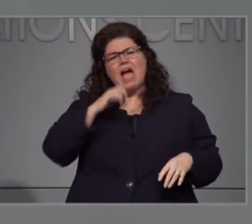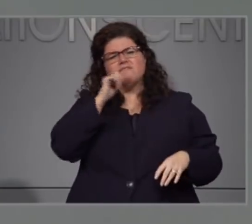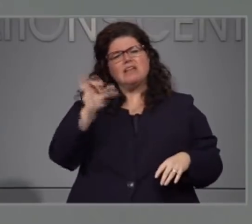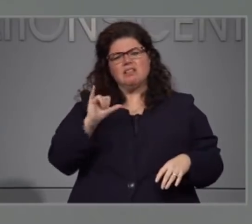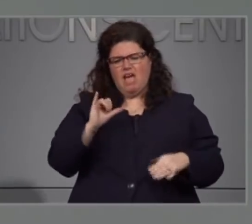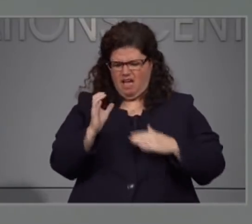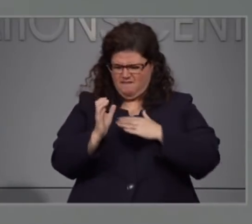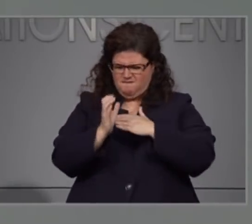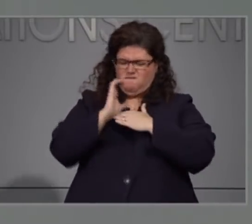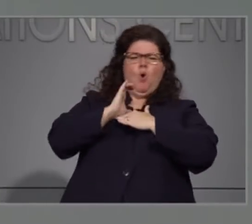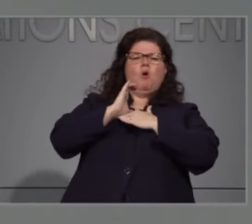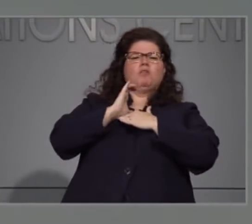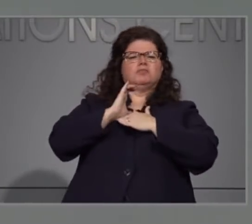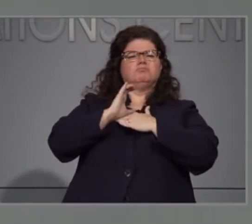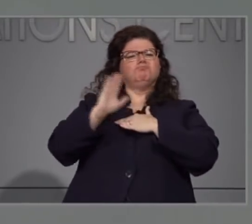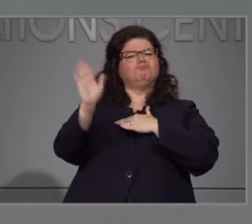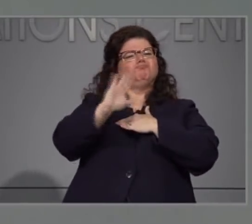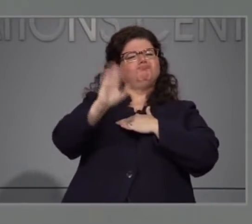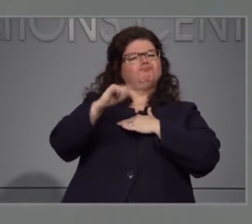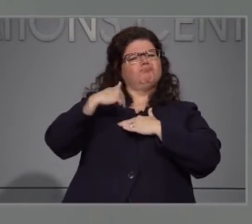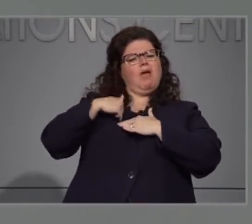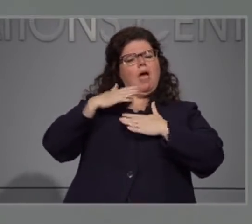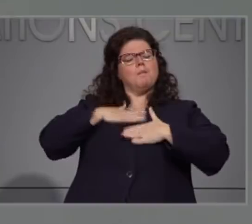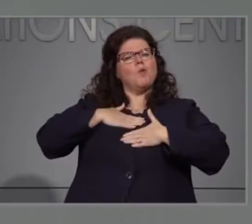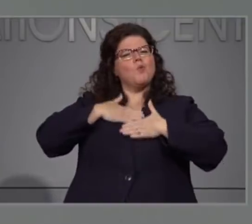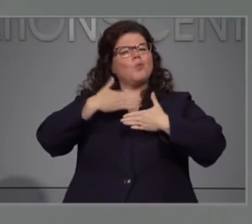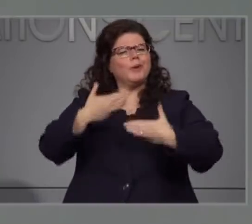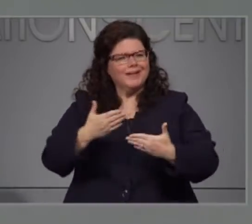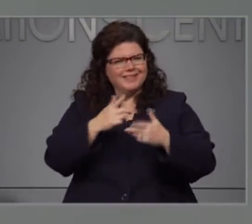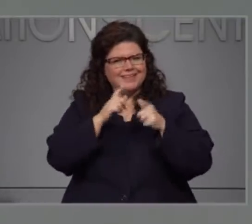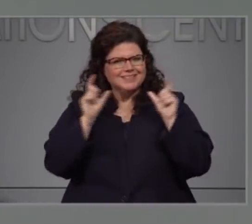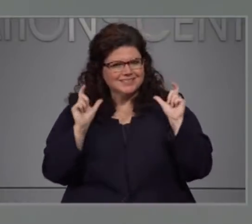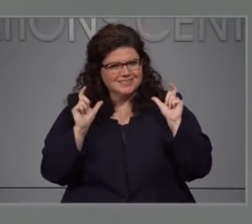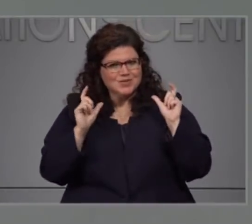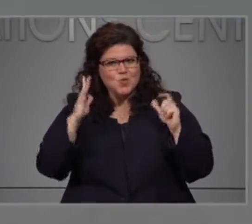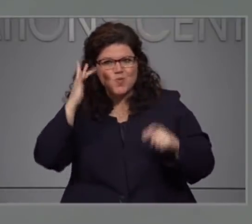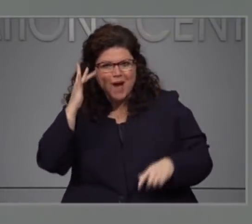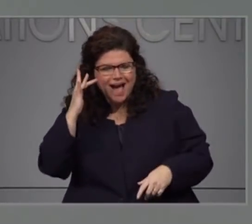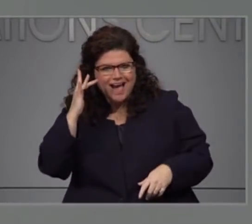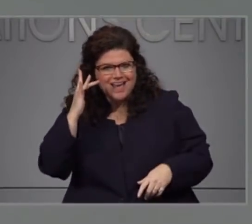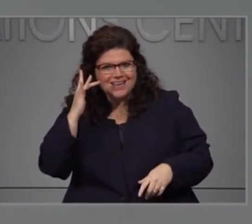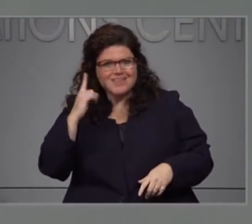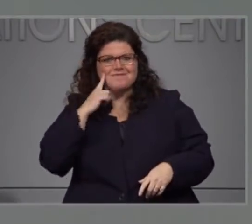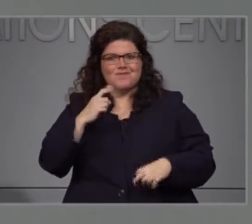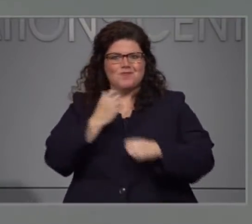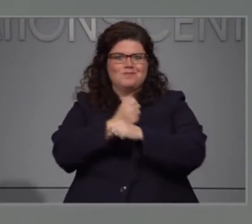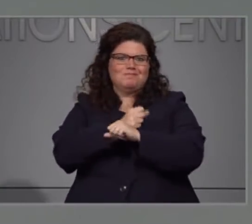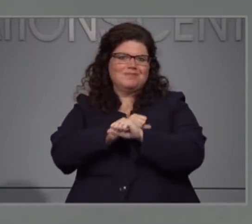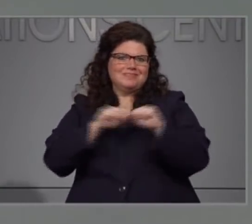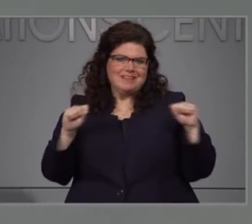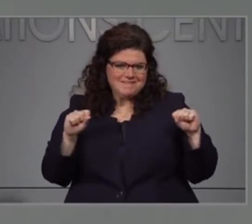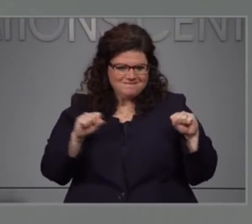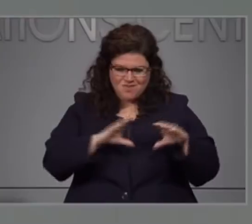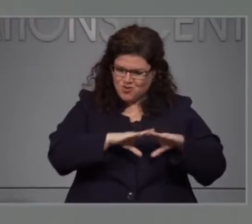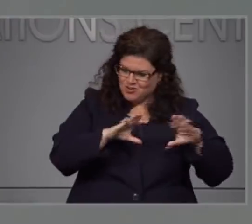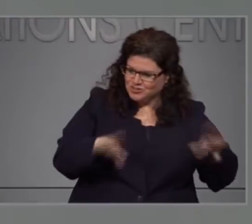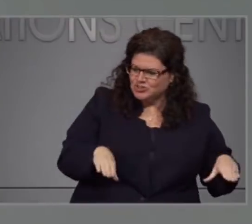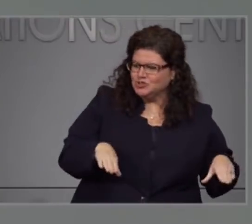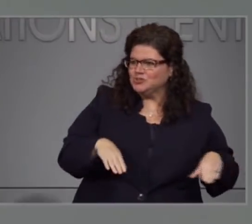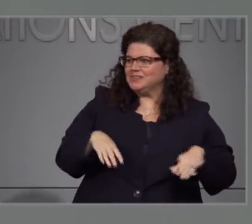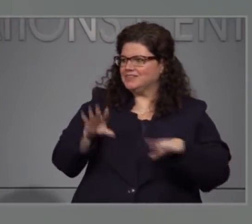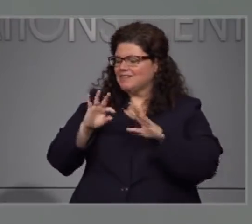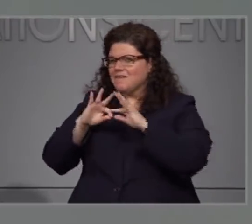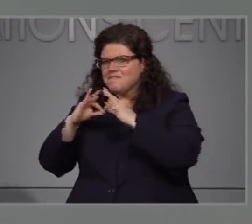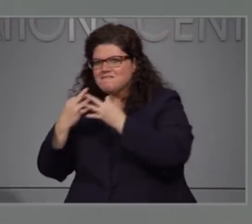do, but something that we want to do to keep each other, our neighbors, our children, our loved